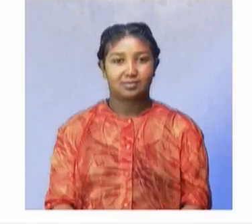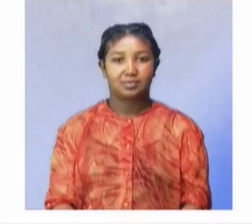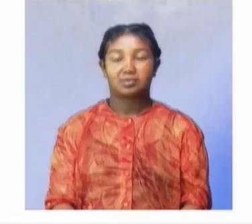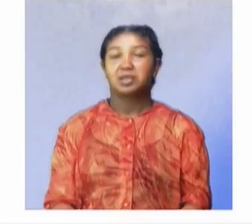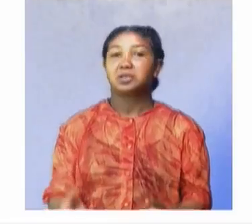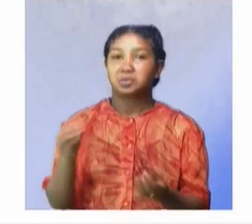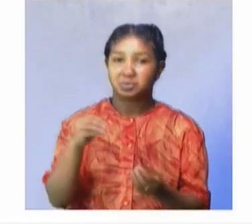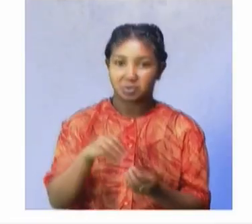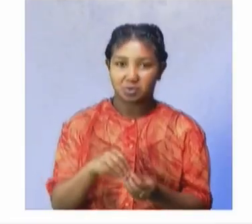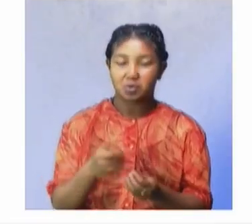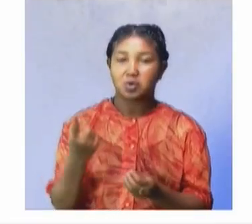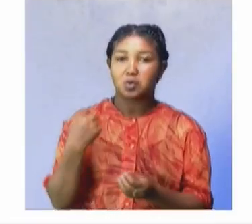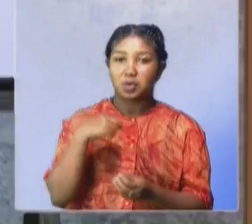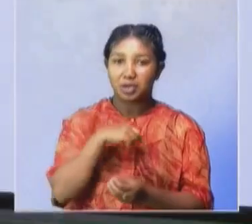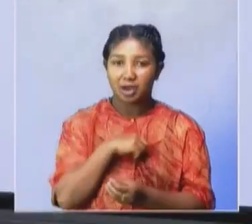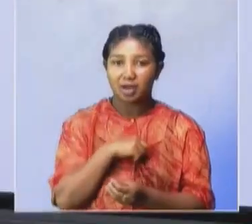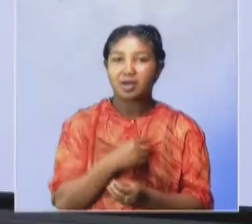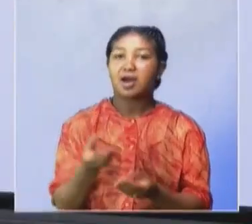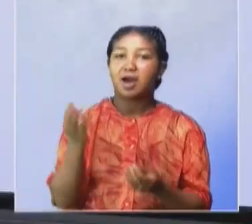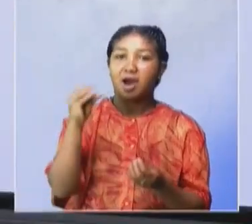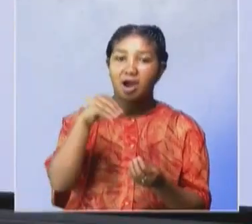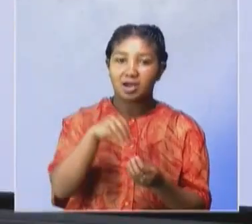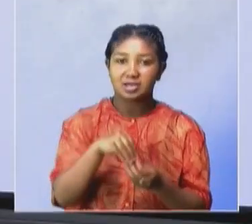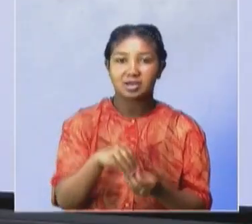And also we can add